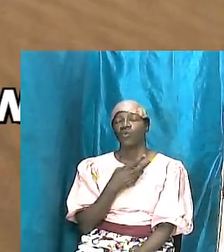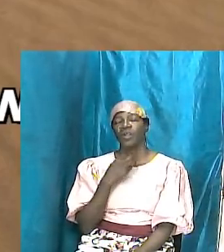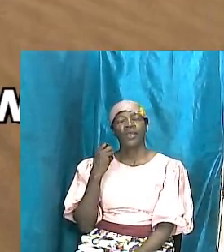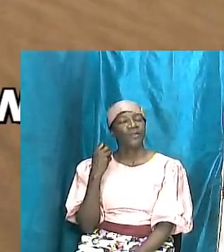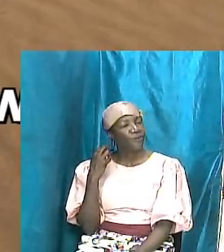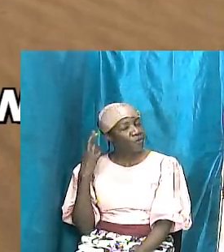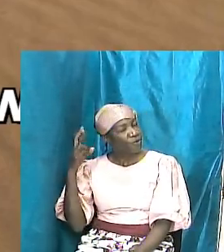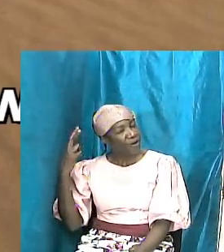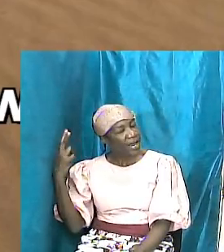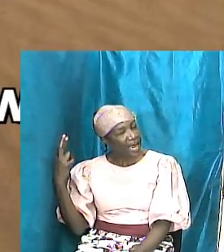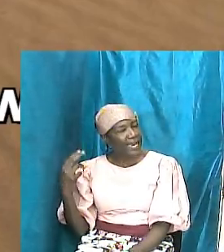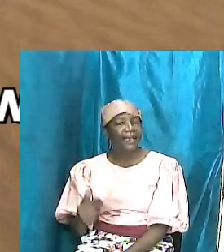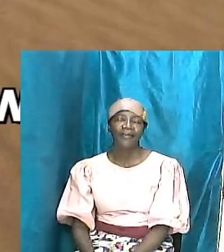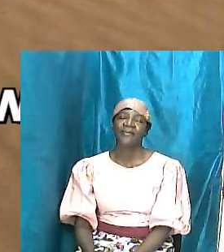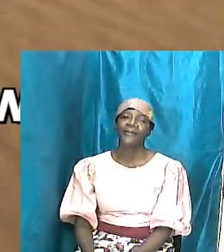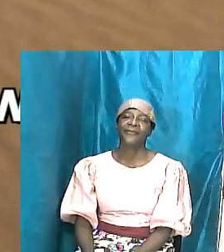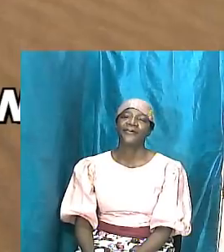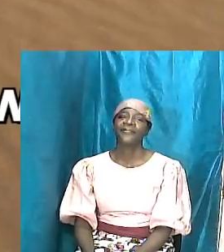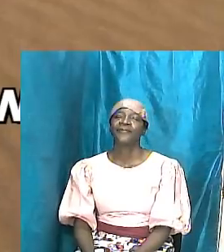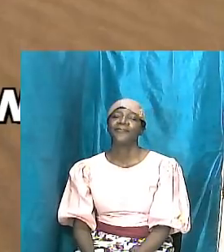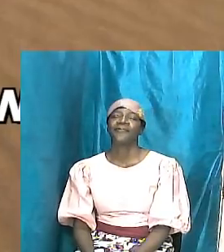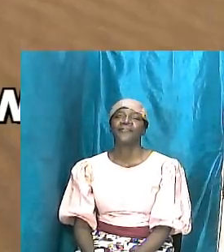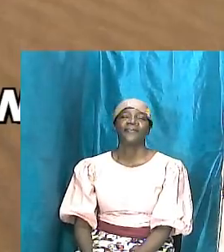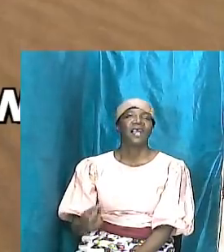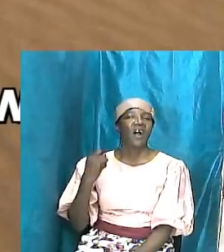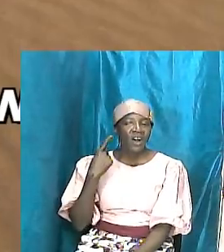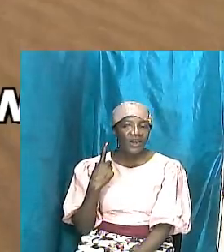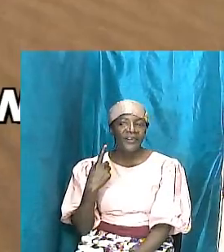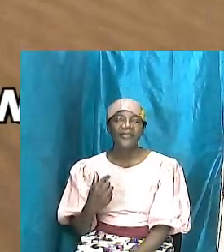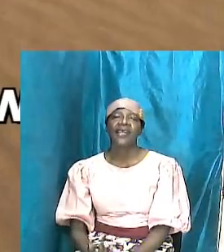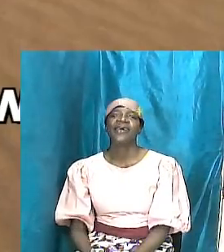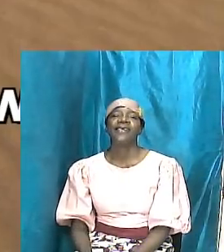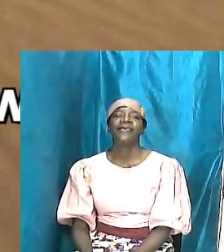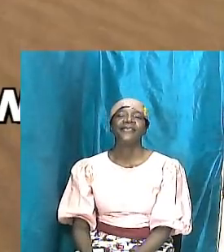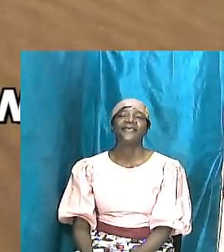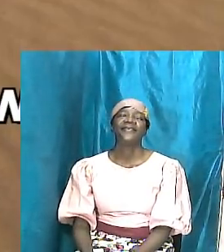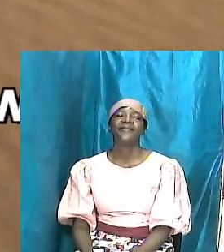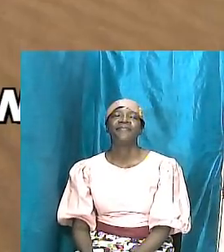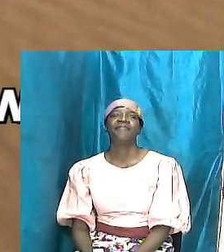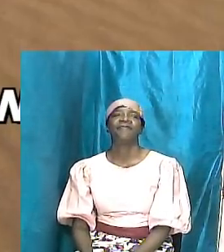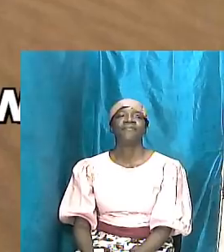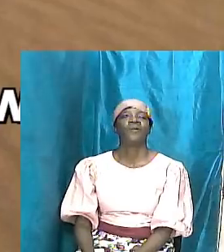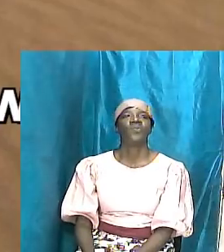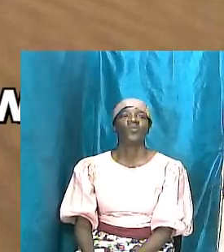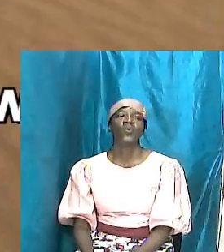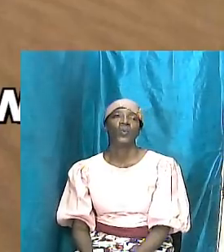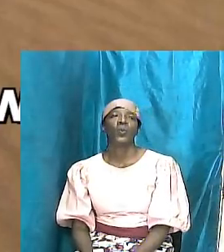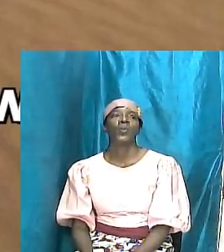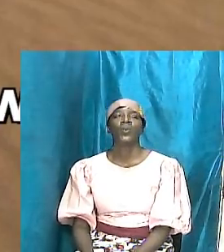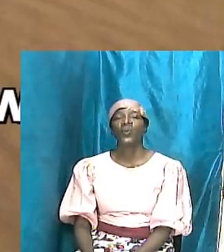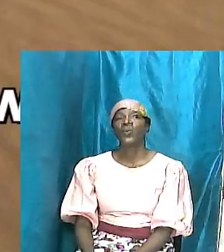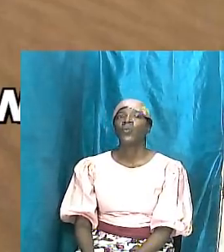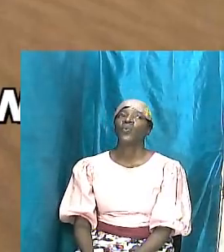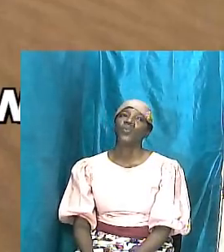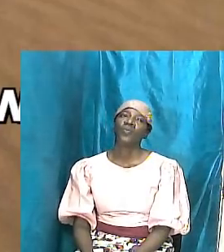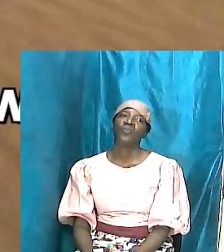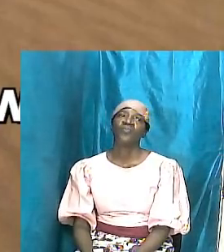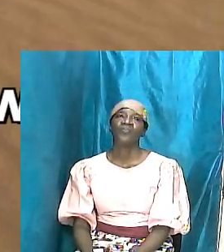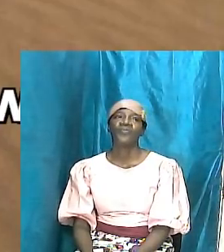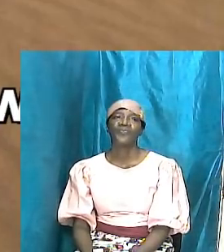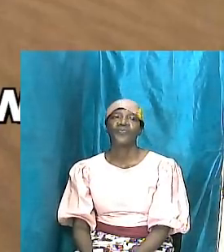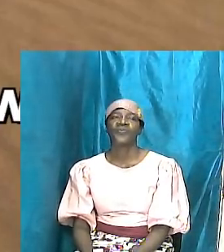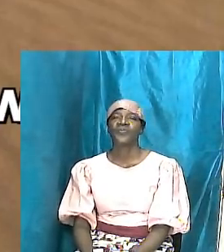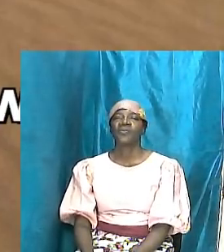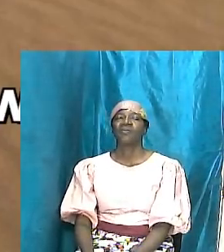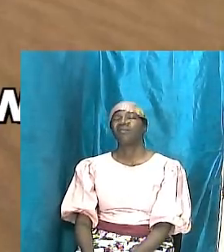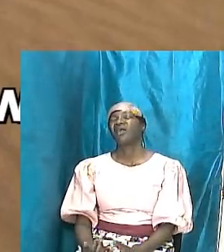recognize, it is important that we understand, it is important that we grasp the simplicity